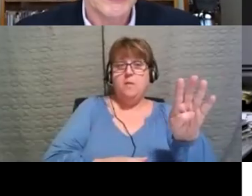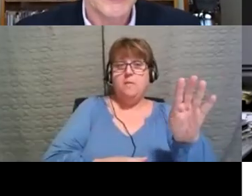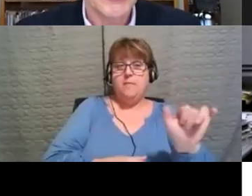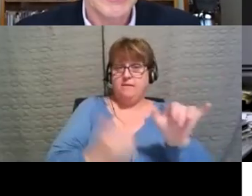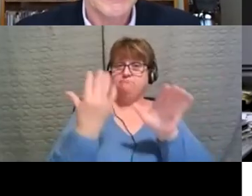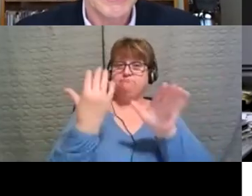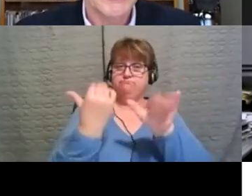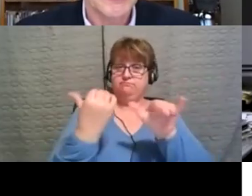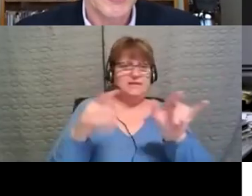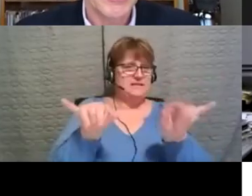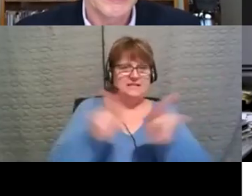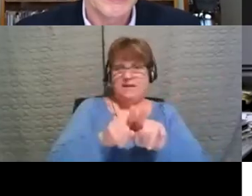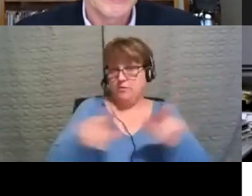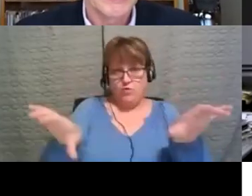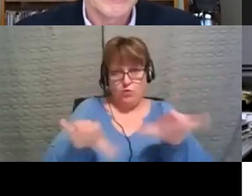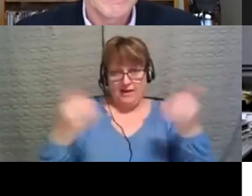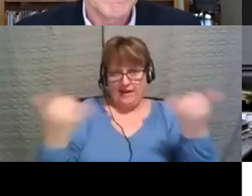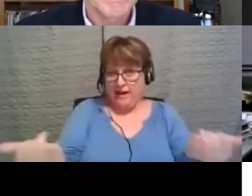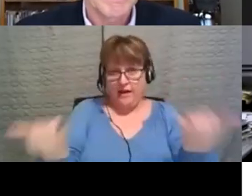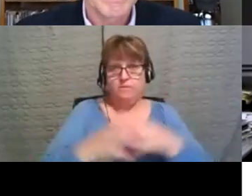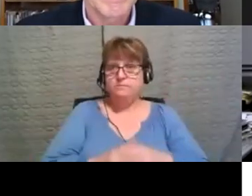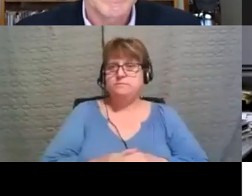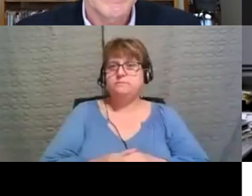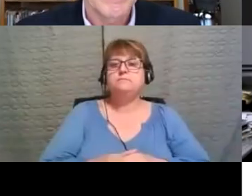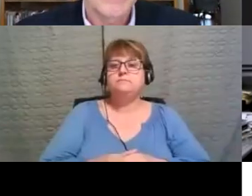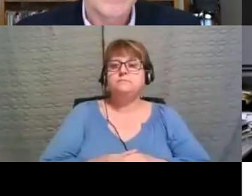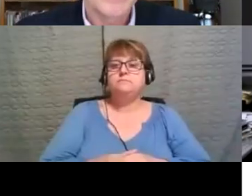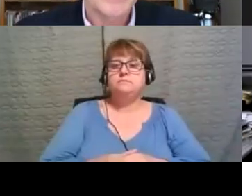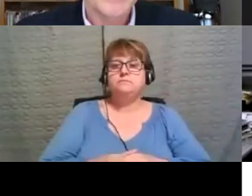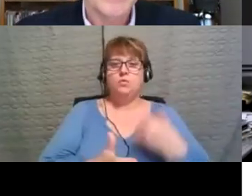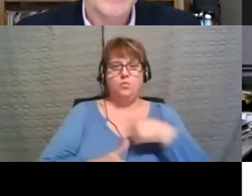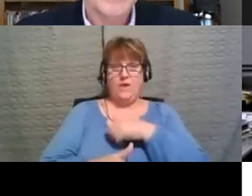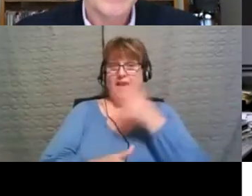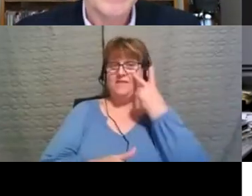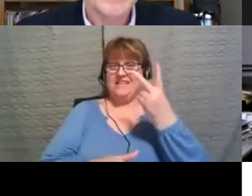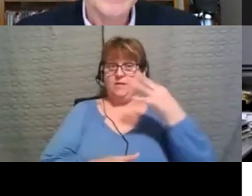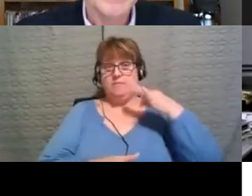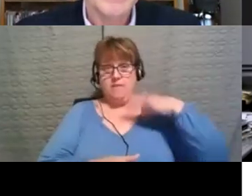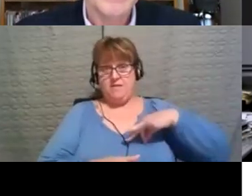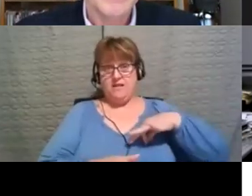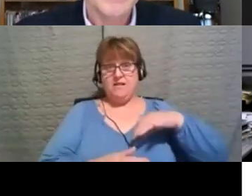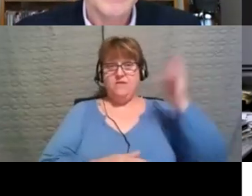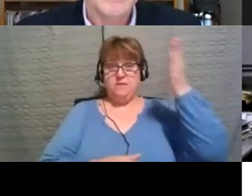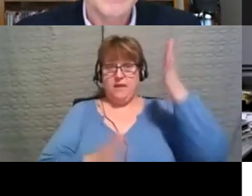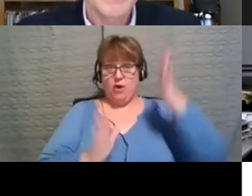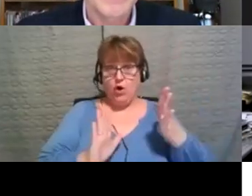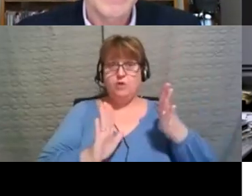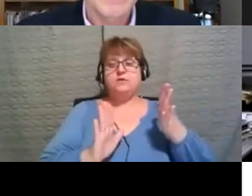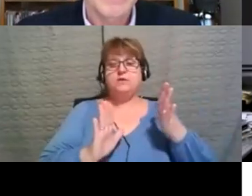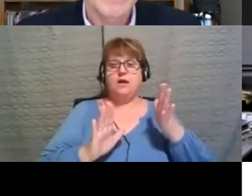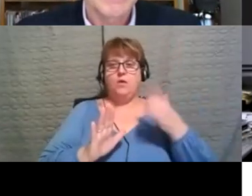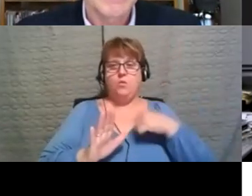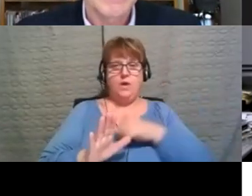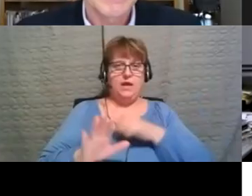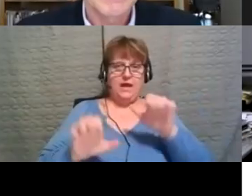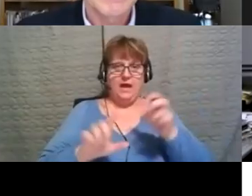platforms like we're doing right this moment. We certainly have seen the benefit of speakers and being able to, like what you just